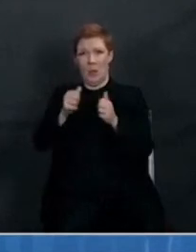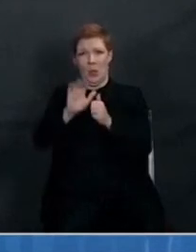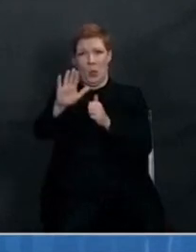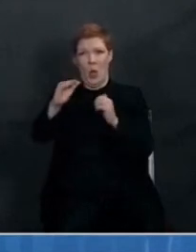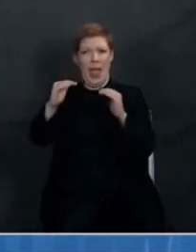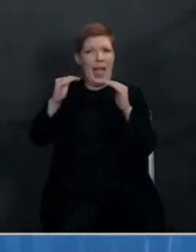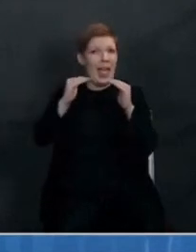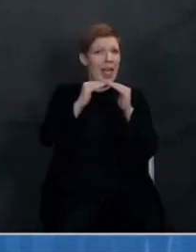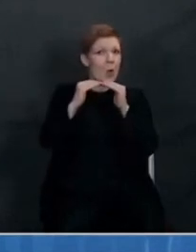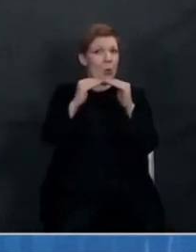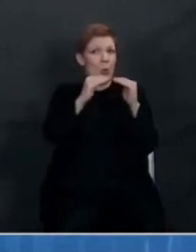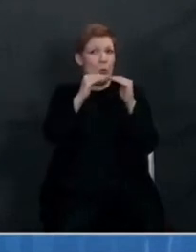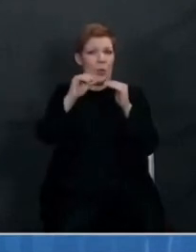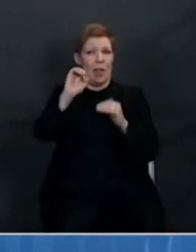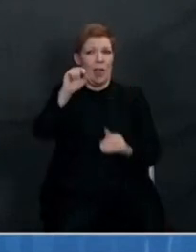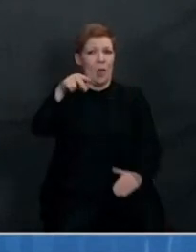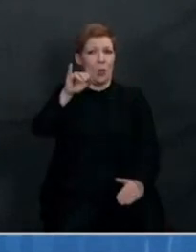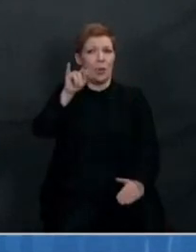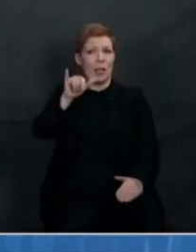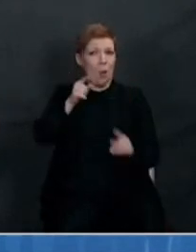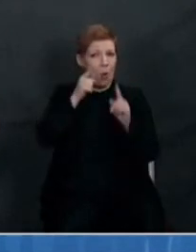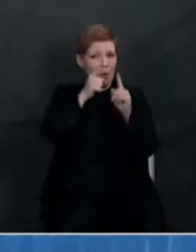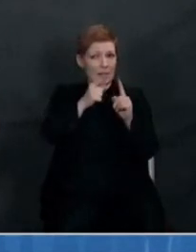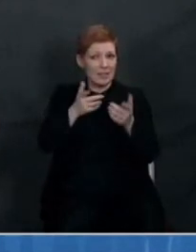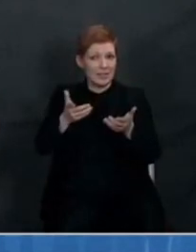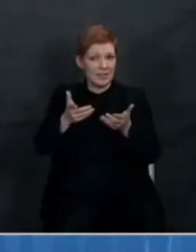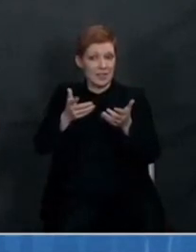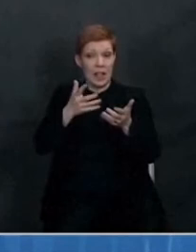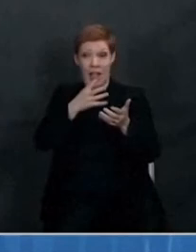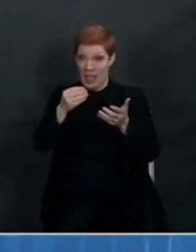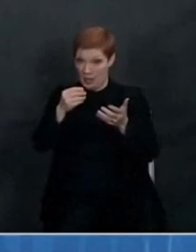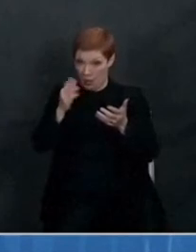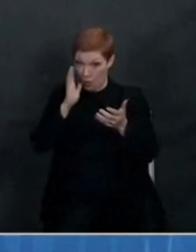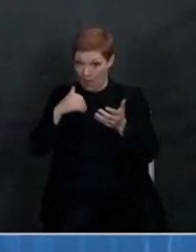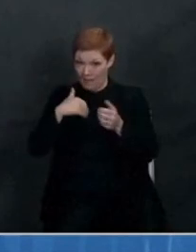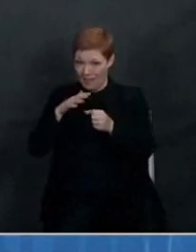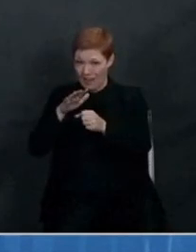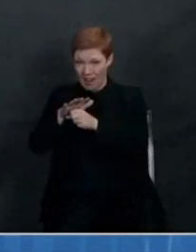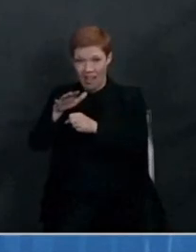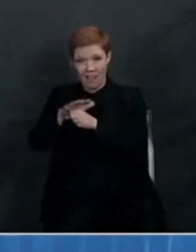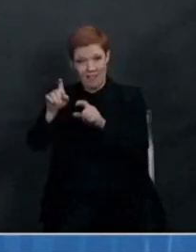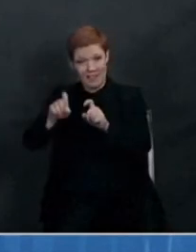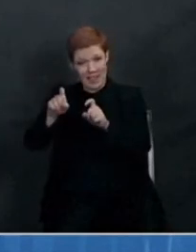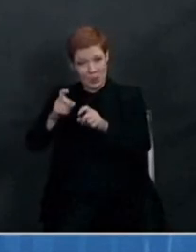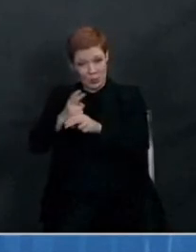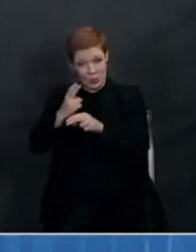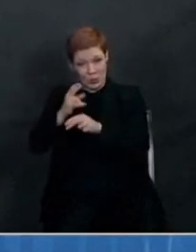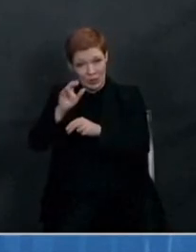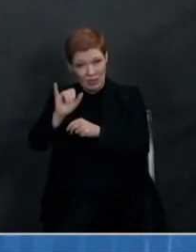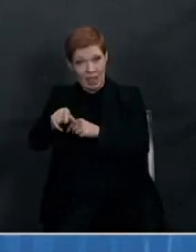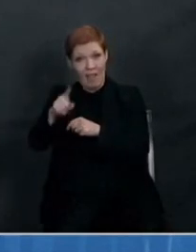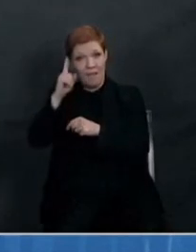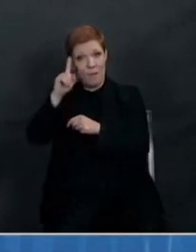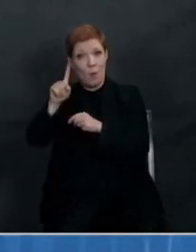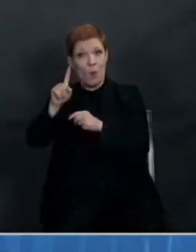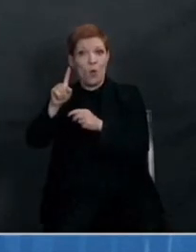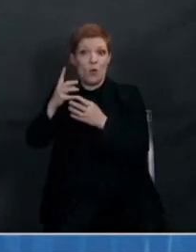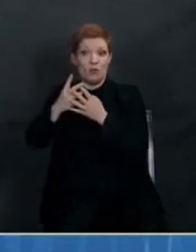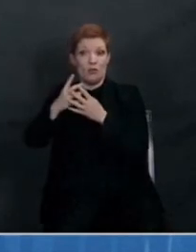goals? And are there even going to be enough of them for it to be used for screening? Thanks, Tamara.